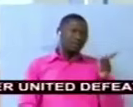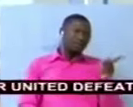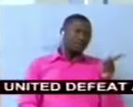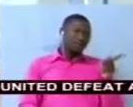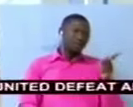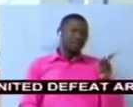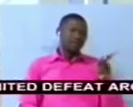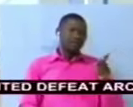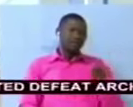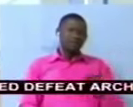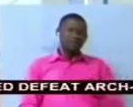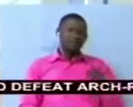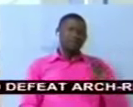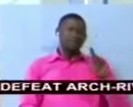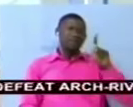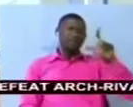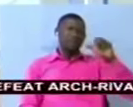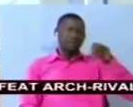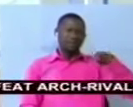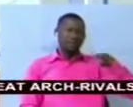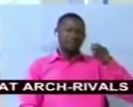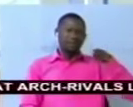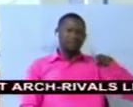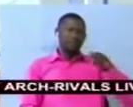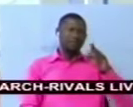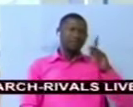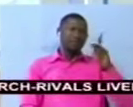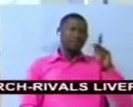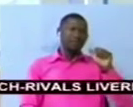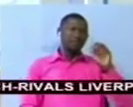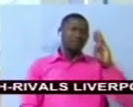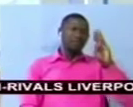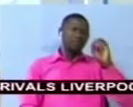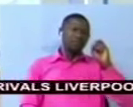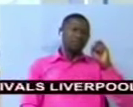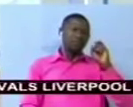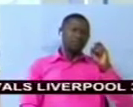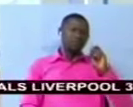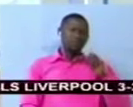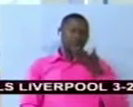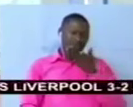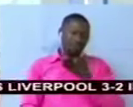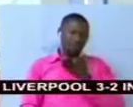Lanka means Lamin Kabu. Mm-hmm. So the first night it was you, Babacar Cham. Wow.